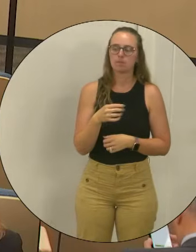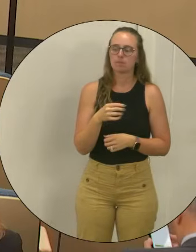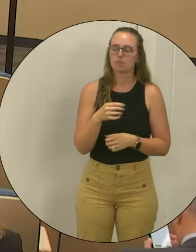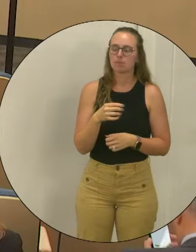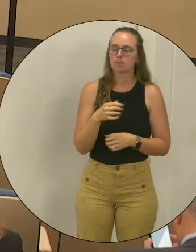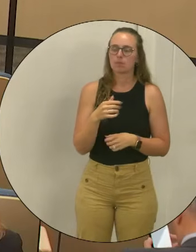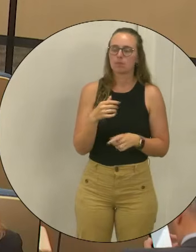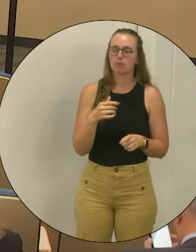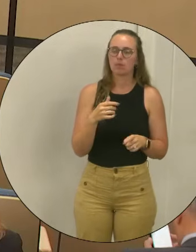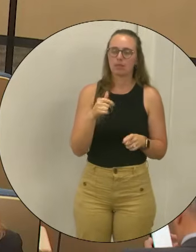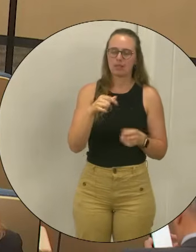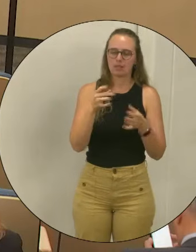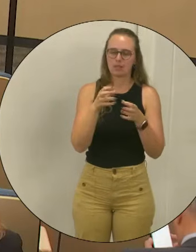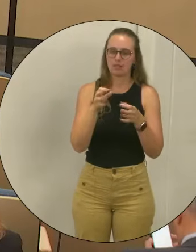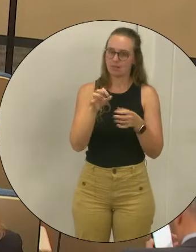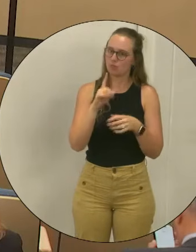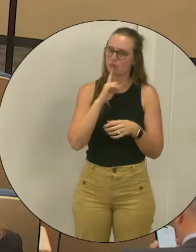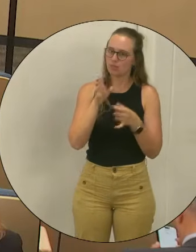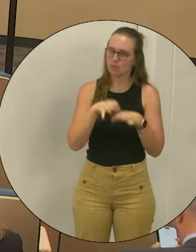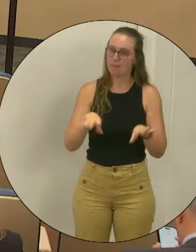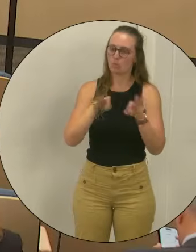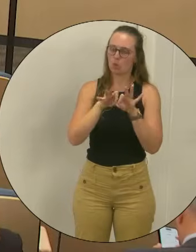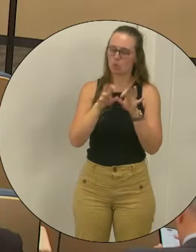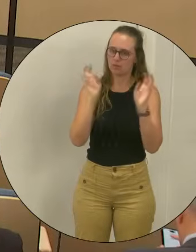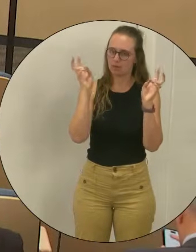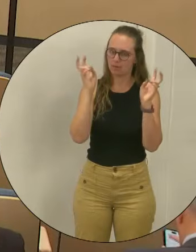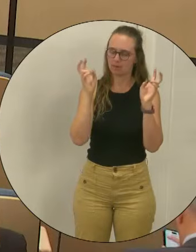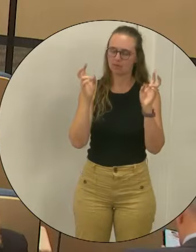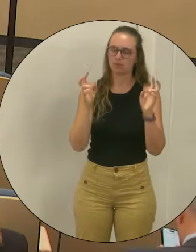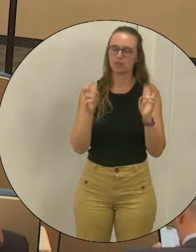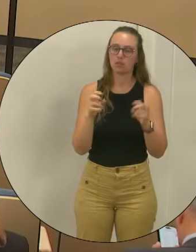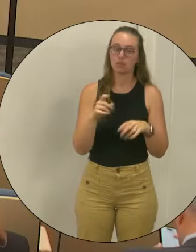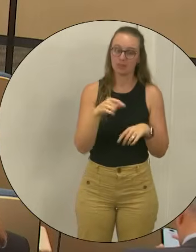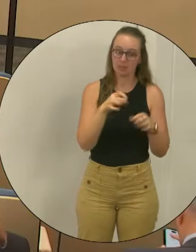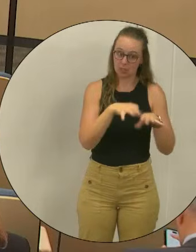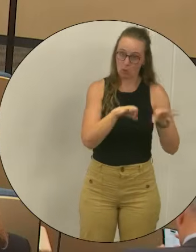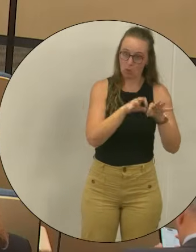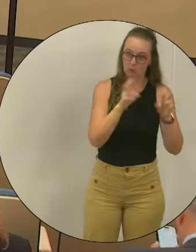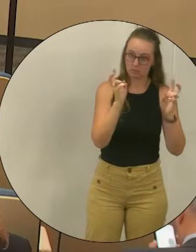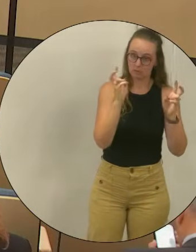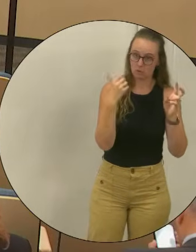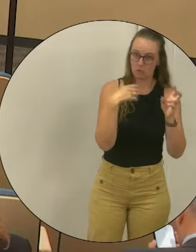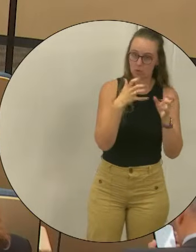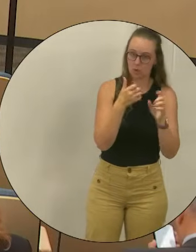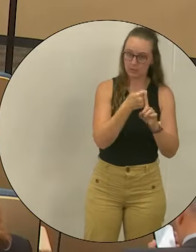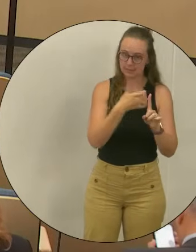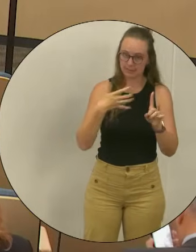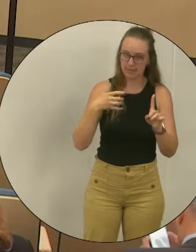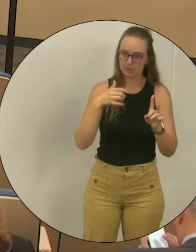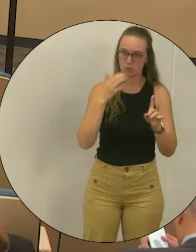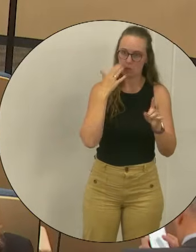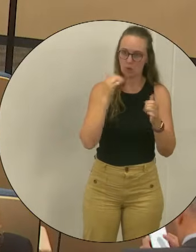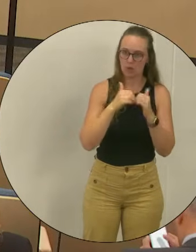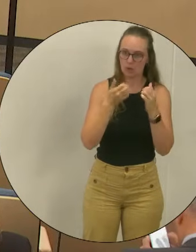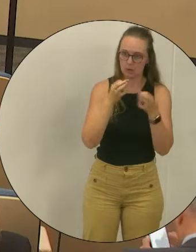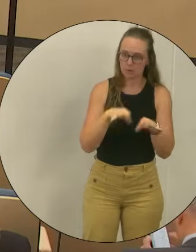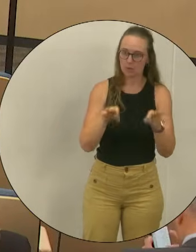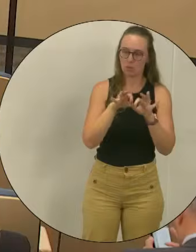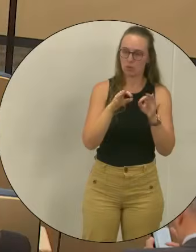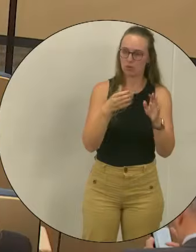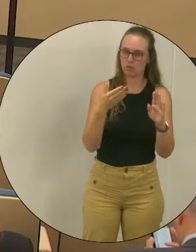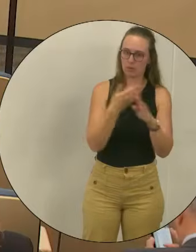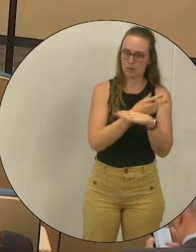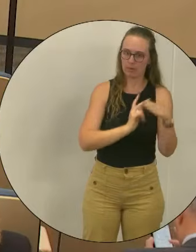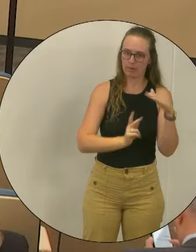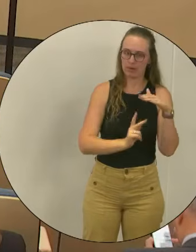a important topic. It's not just a hot topic for us. It's important, right? We want to expand this. We know how important pre-K is. I don't